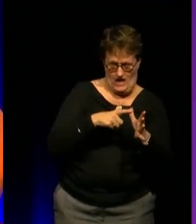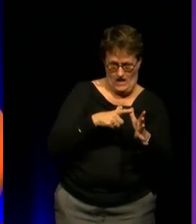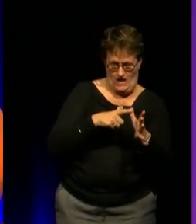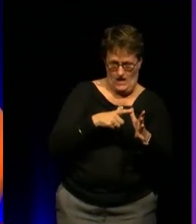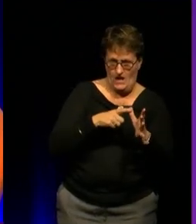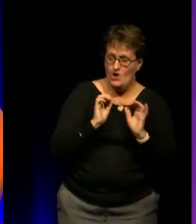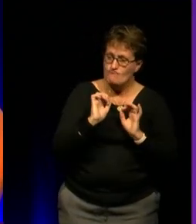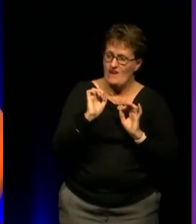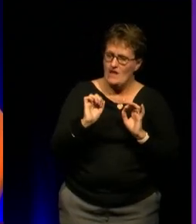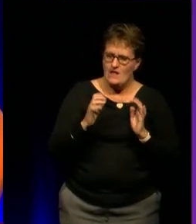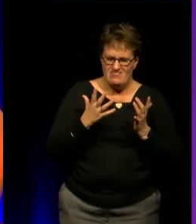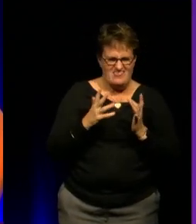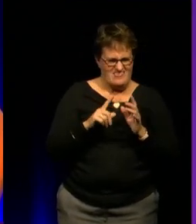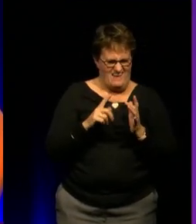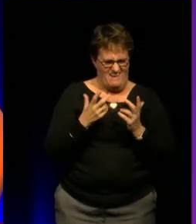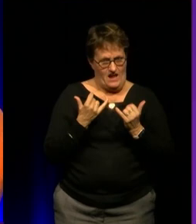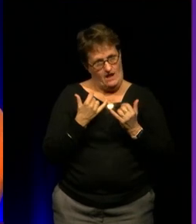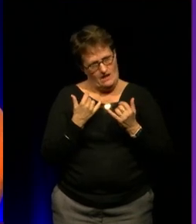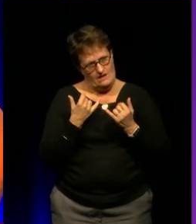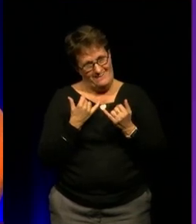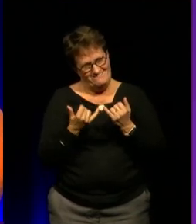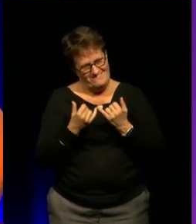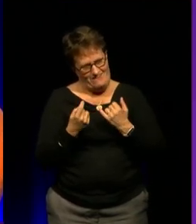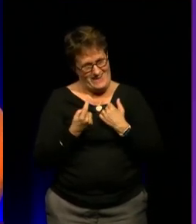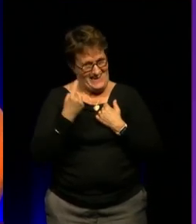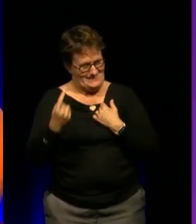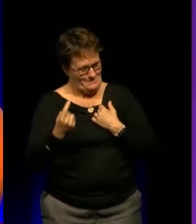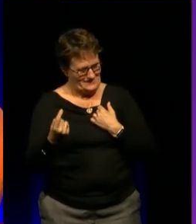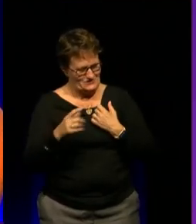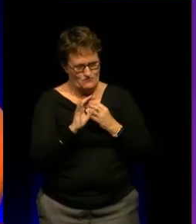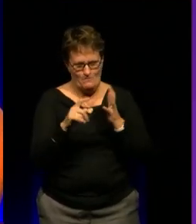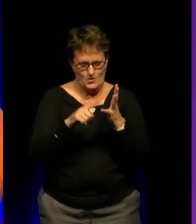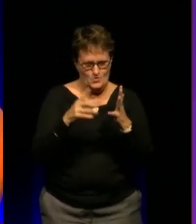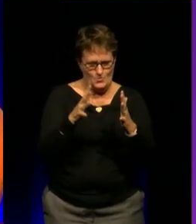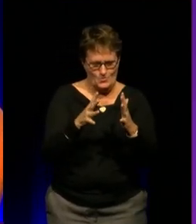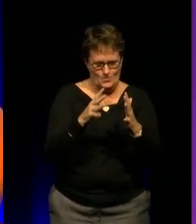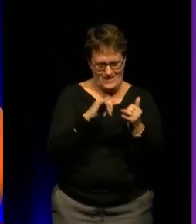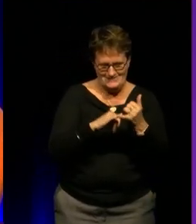lives independently, well, for the most part, of the rest of the US government. So,